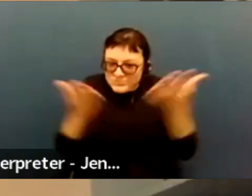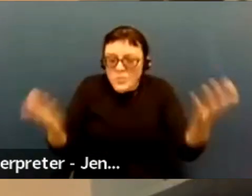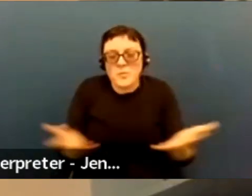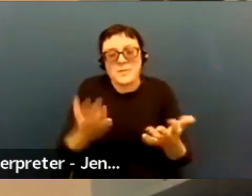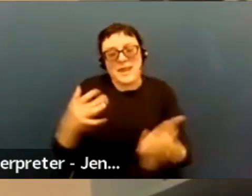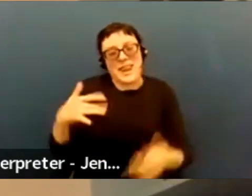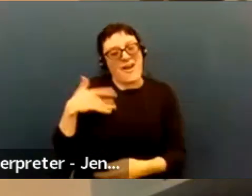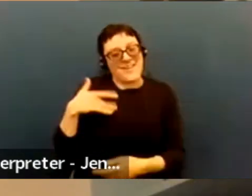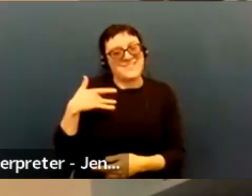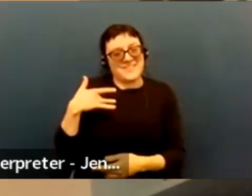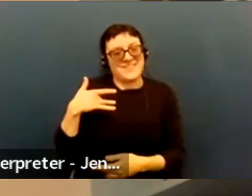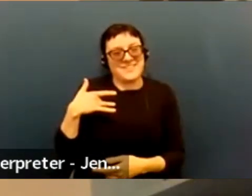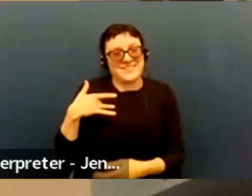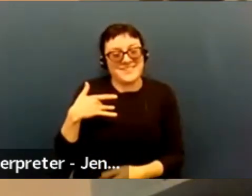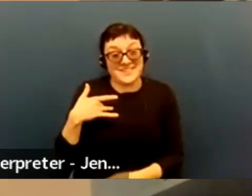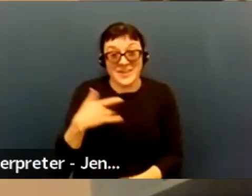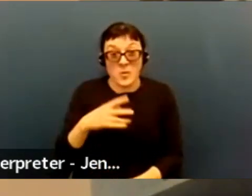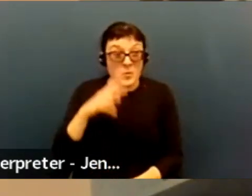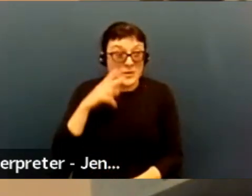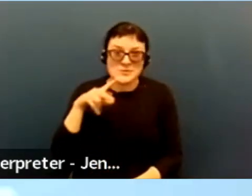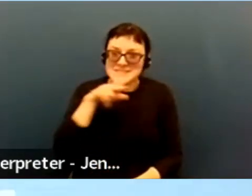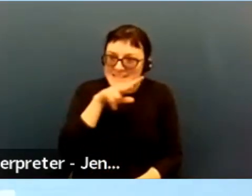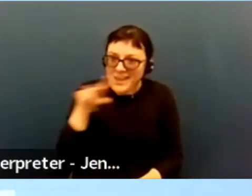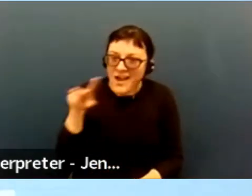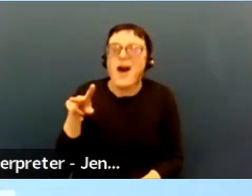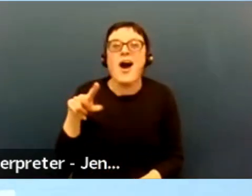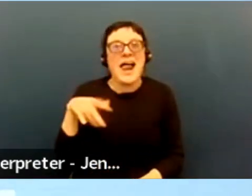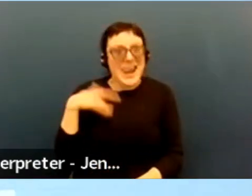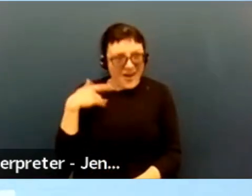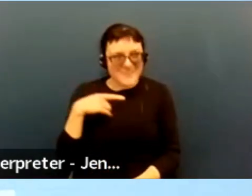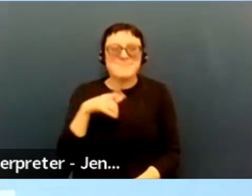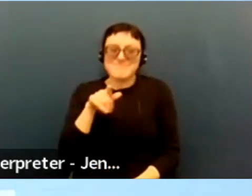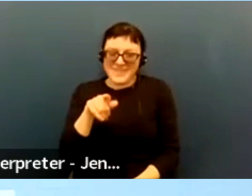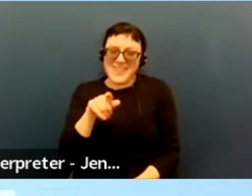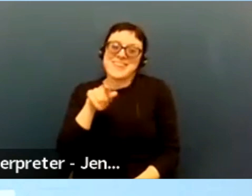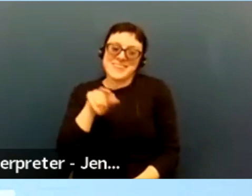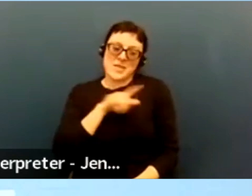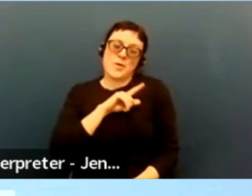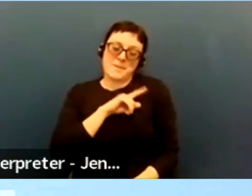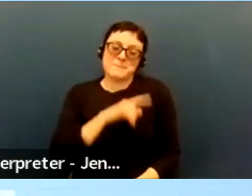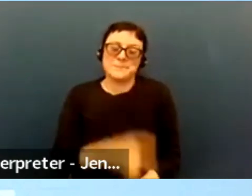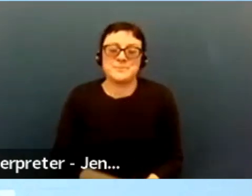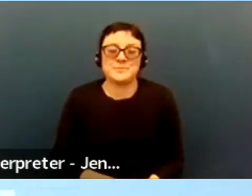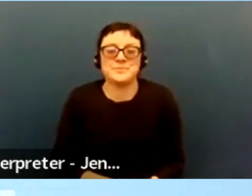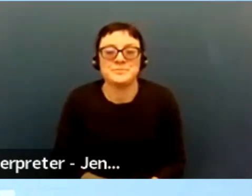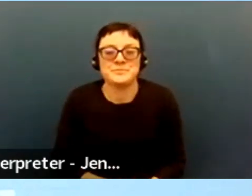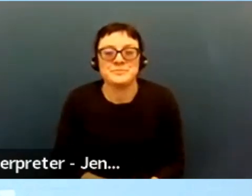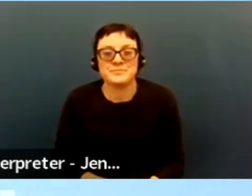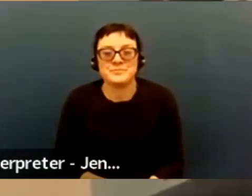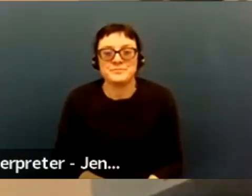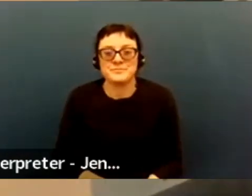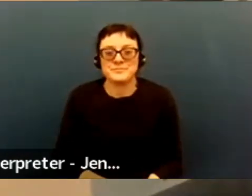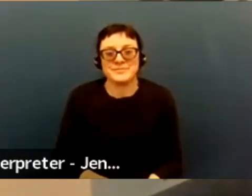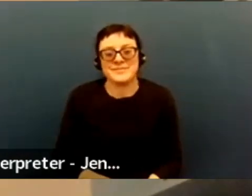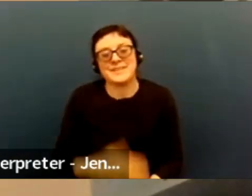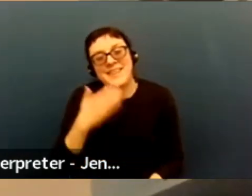Mm. And then it will come alive. Yeah. When you've seen it and it's come alive, it's because someone's done that.